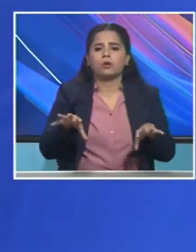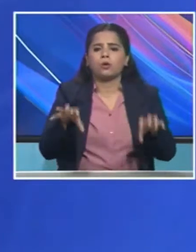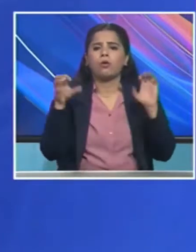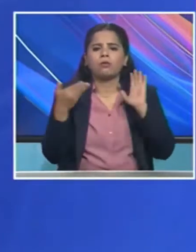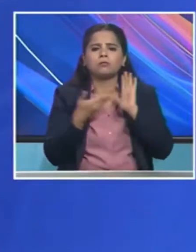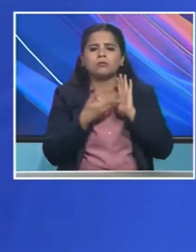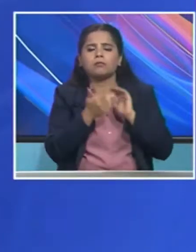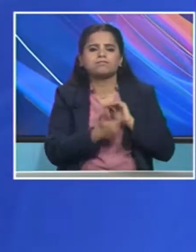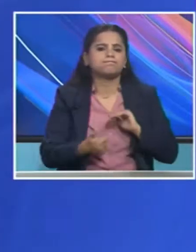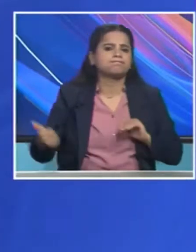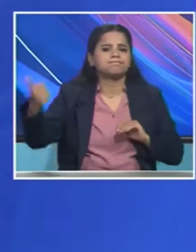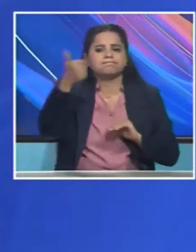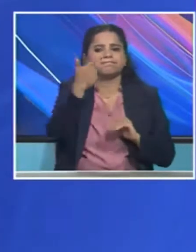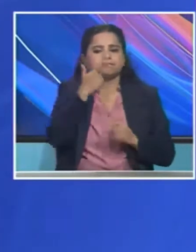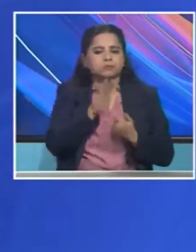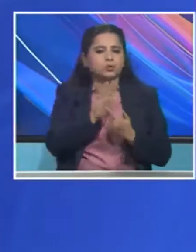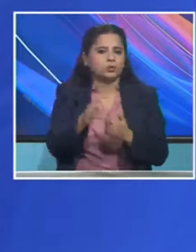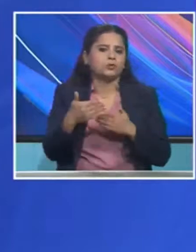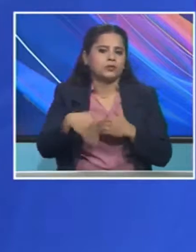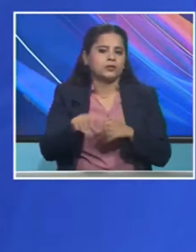head.